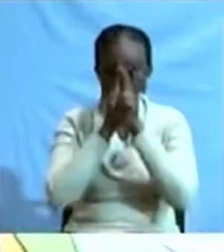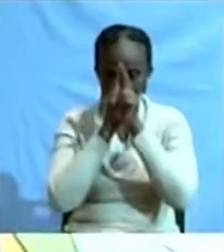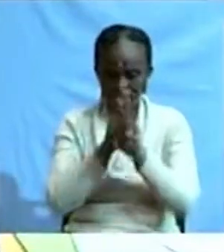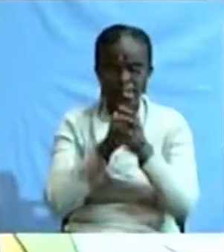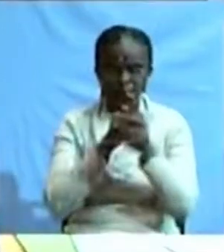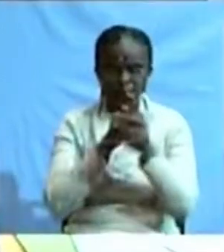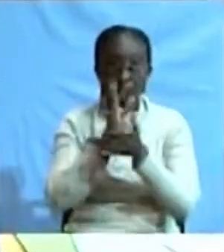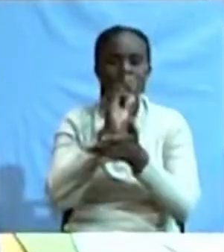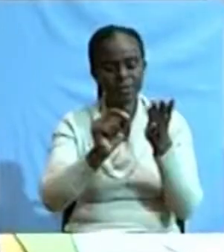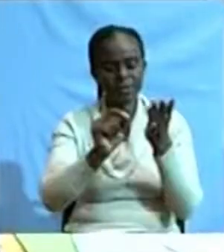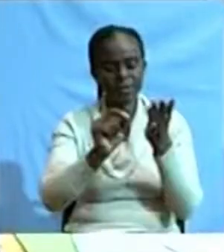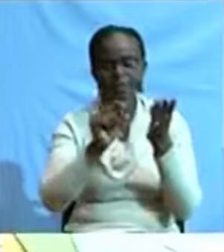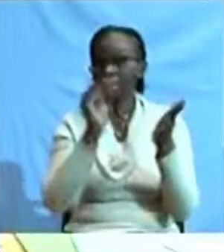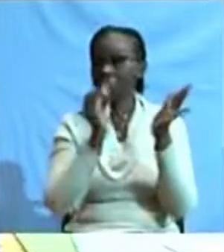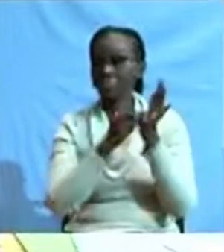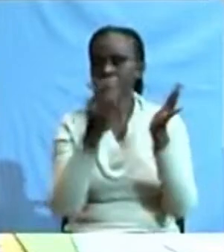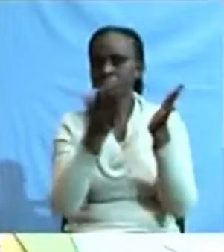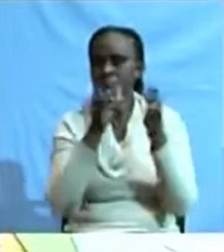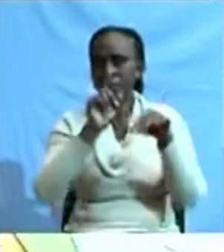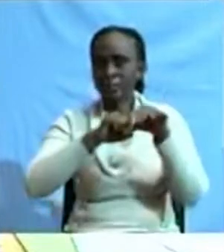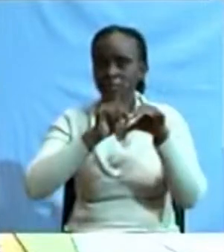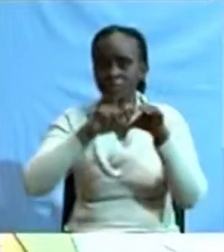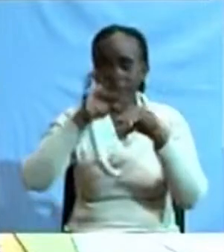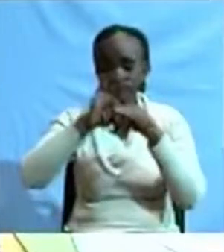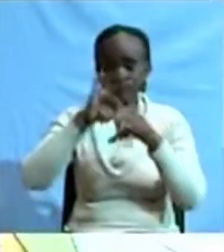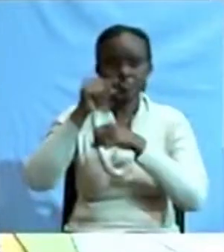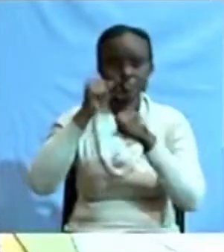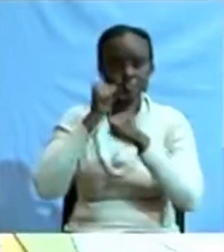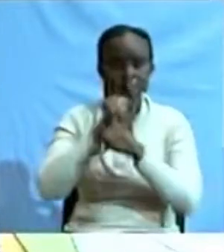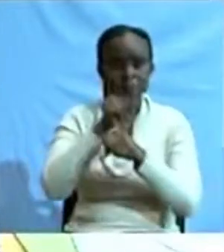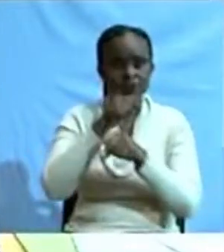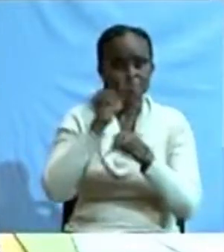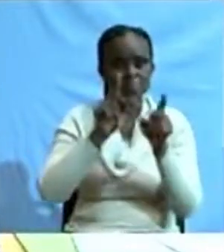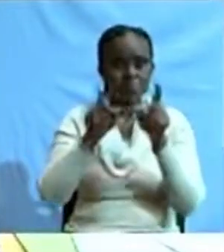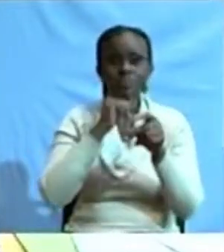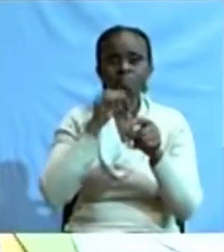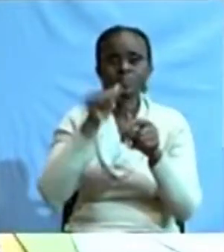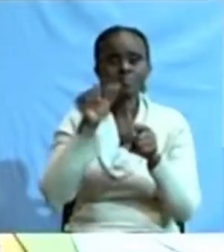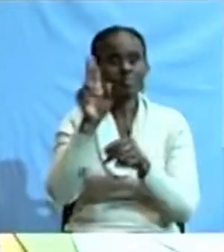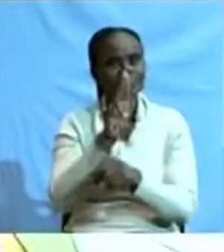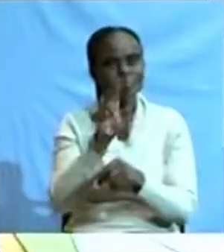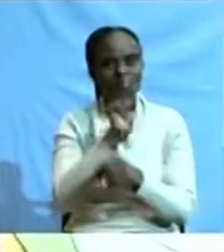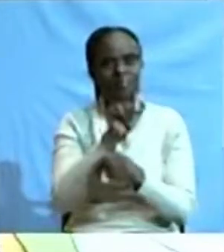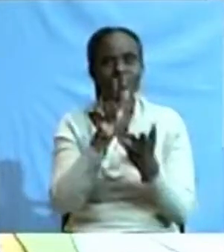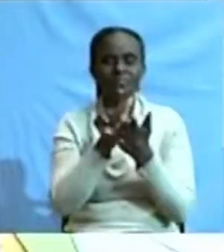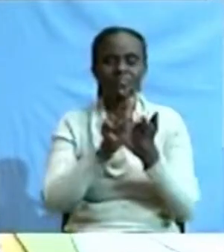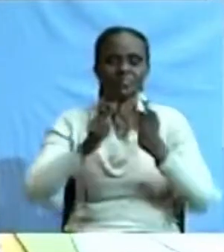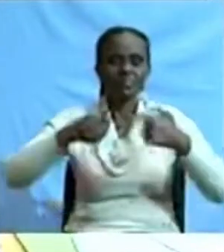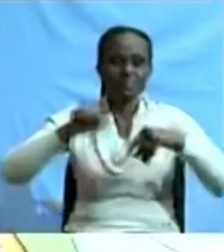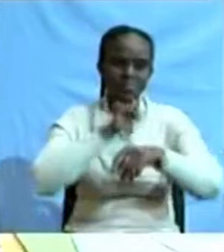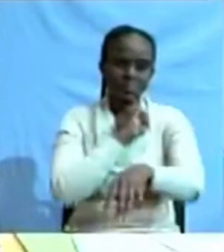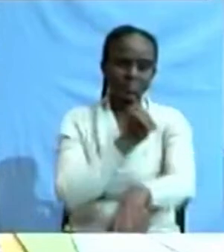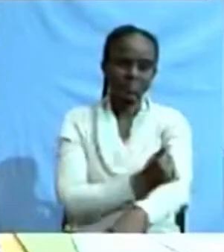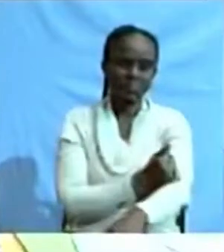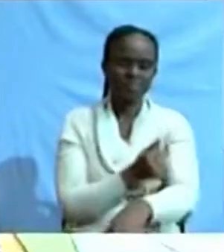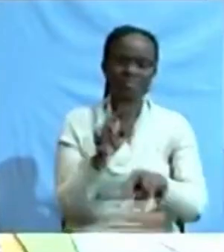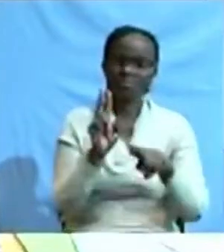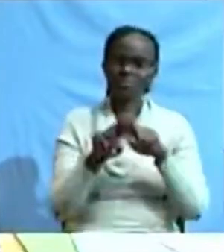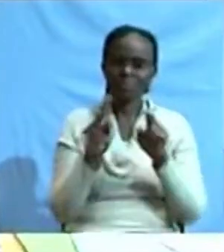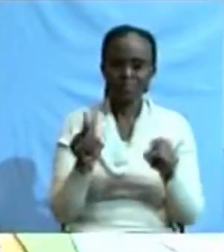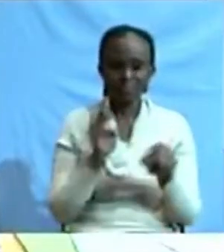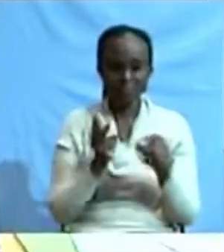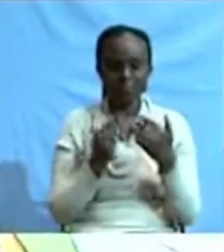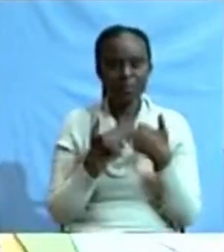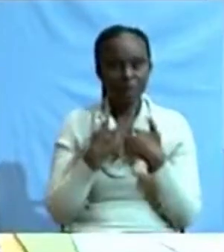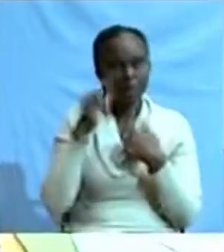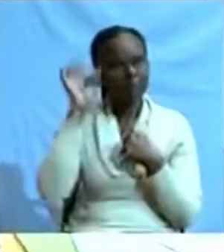not written anywhere that during an election year then we should not enforce as local authorities. Chair, we've